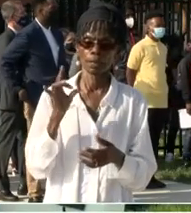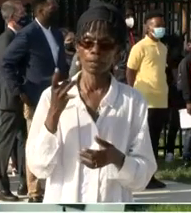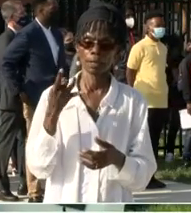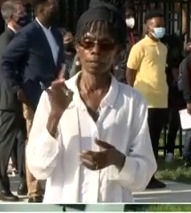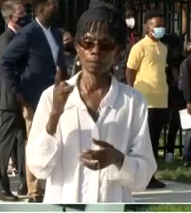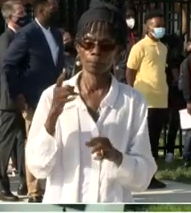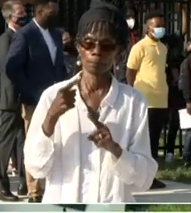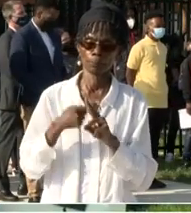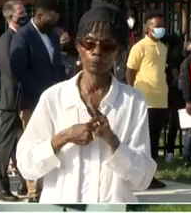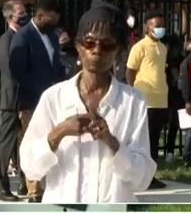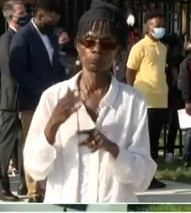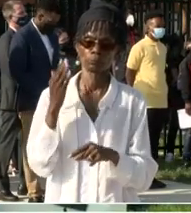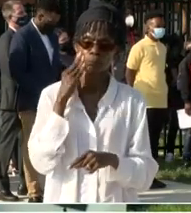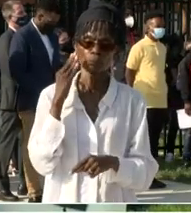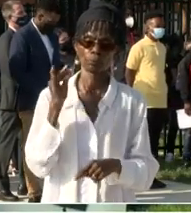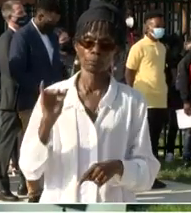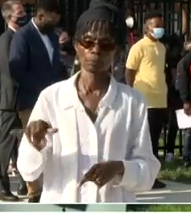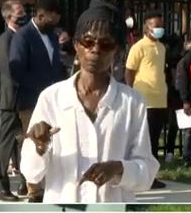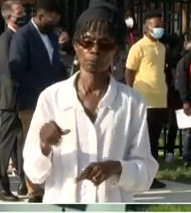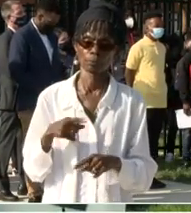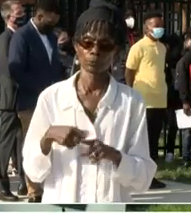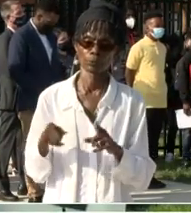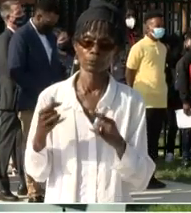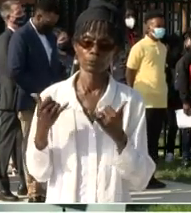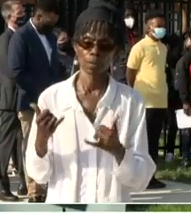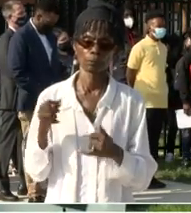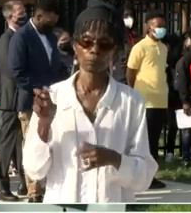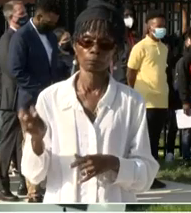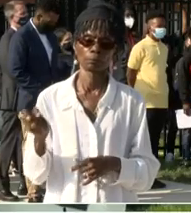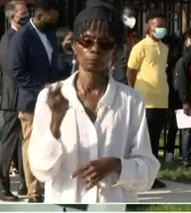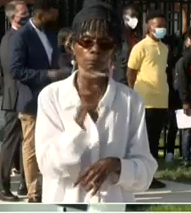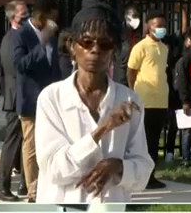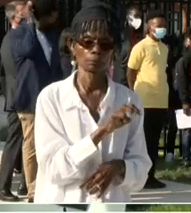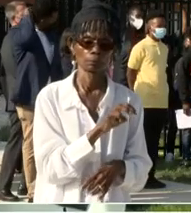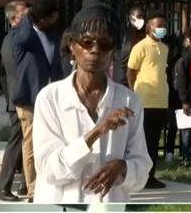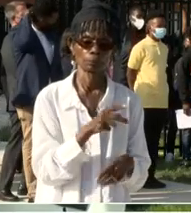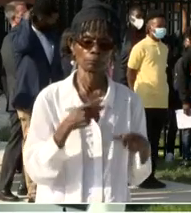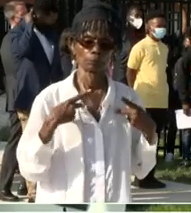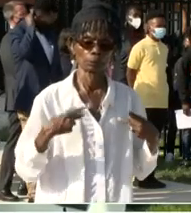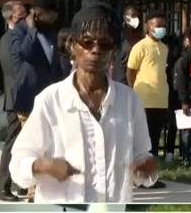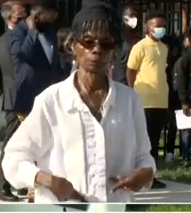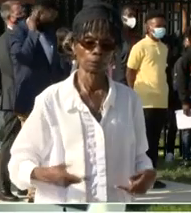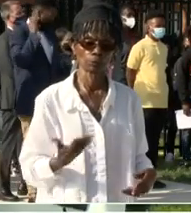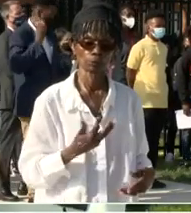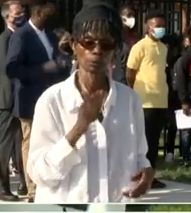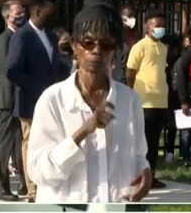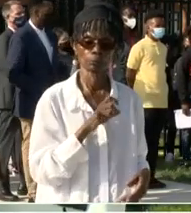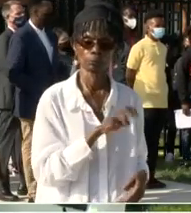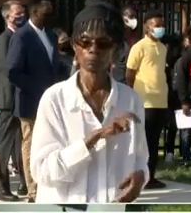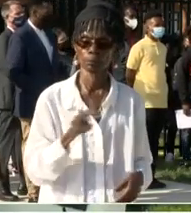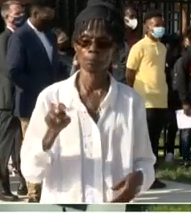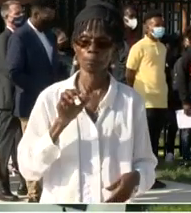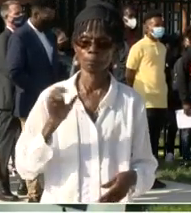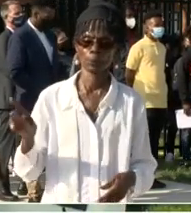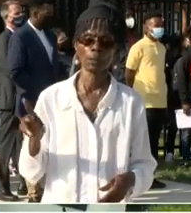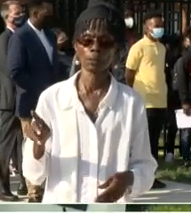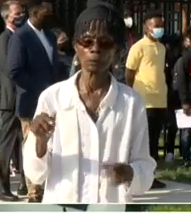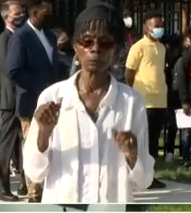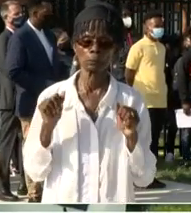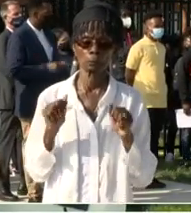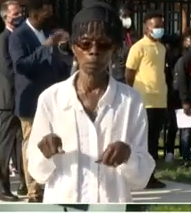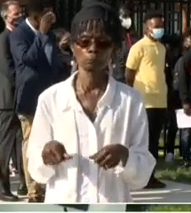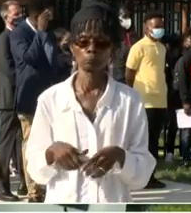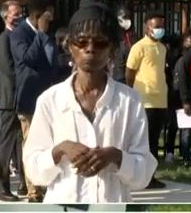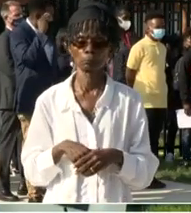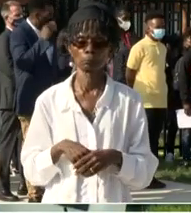they can pivot quickly. So if there's a need to shift, we'll make those shifts. We'll make those decisions classroom by classroom, school by